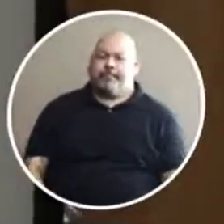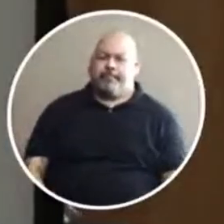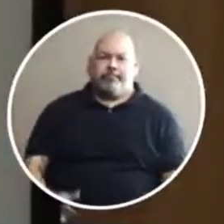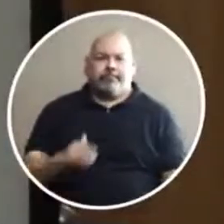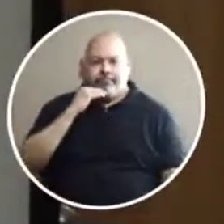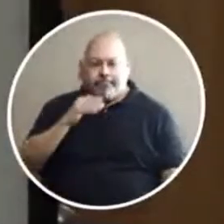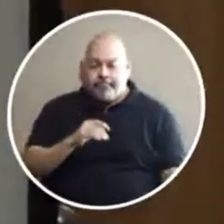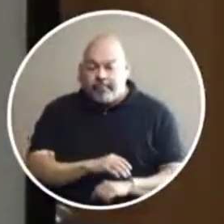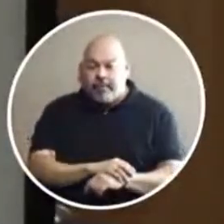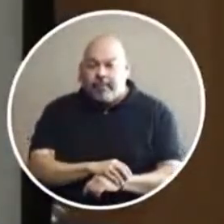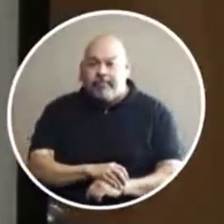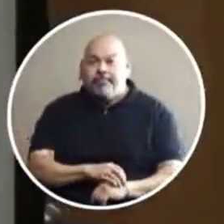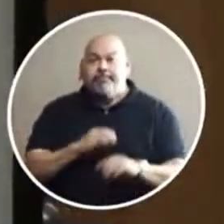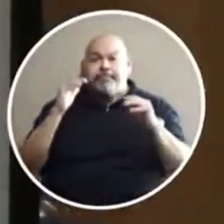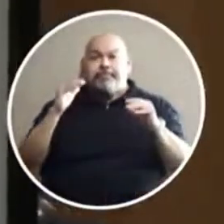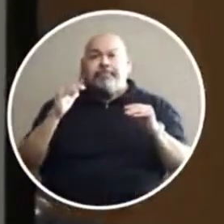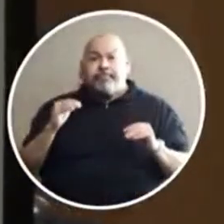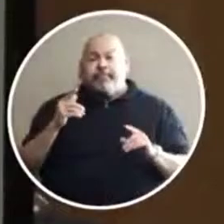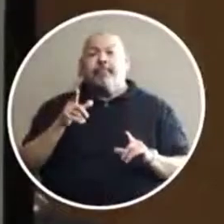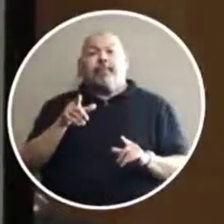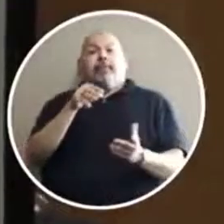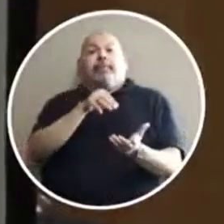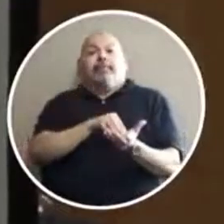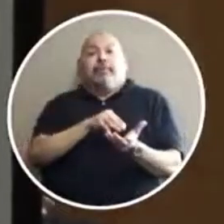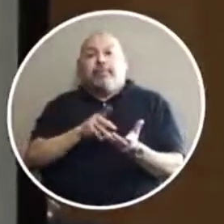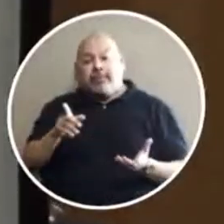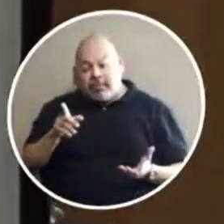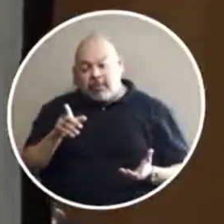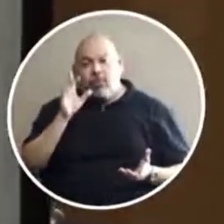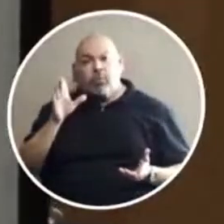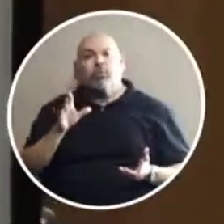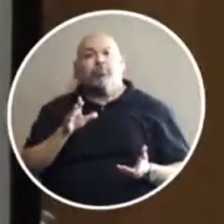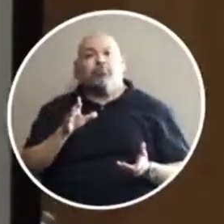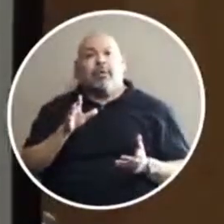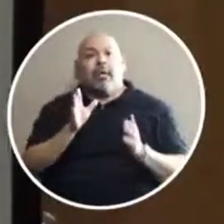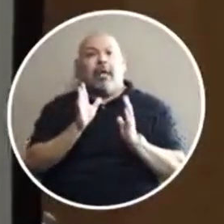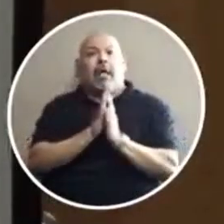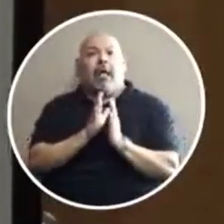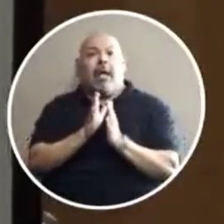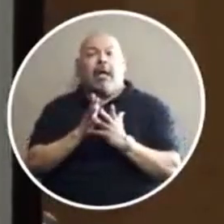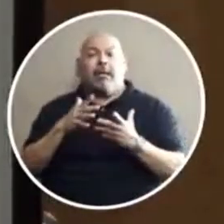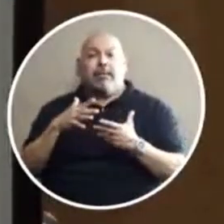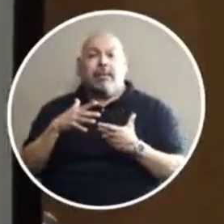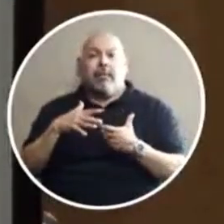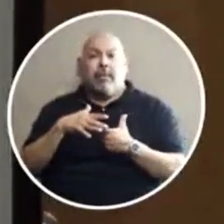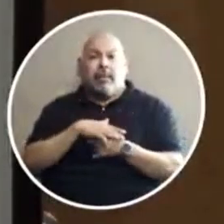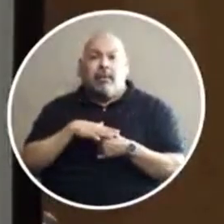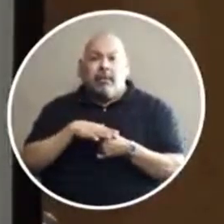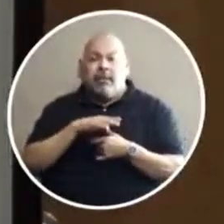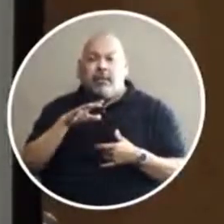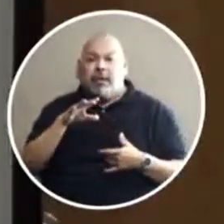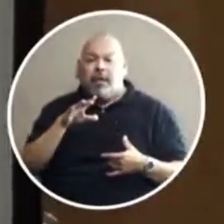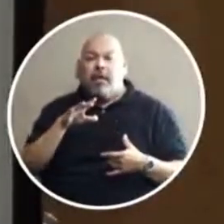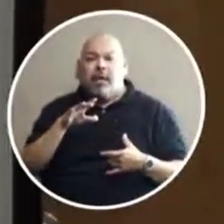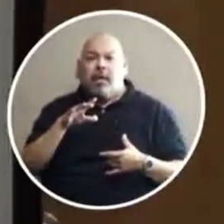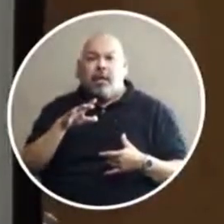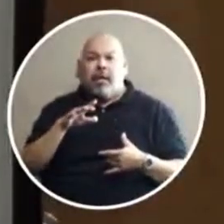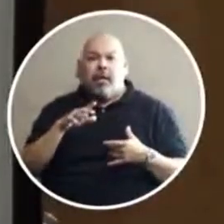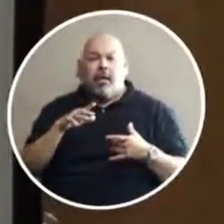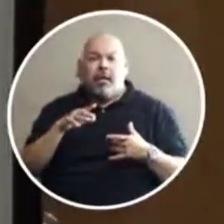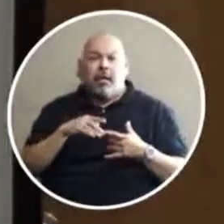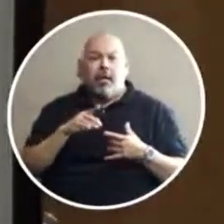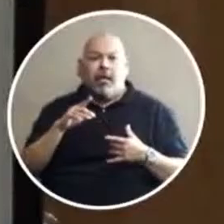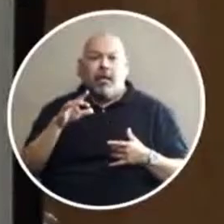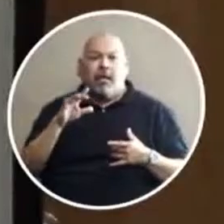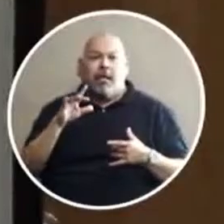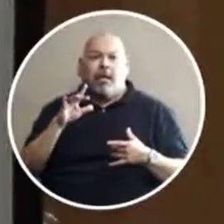Thank you, Dr. O. The next question is also for you, Doctor. Will you be asking the El Paso Locomotive FC to not host